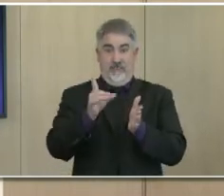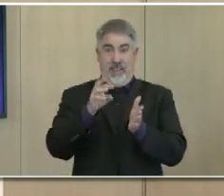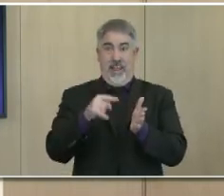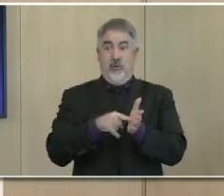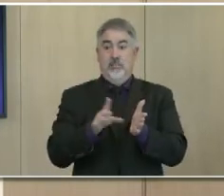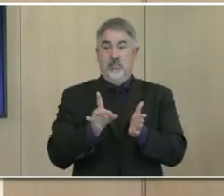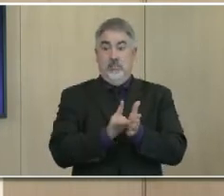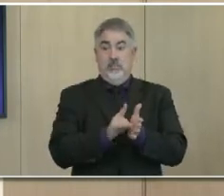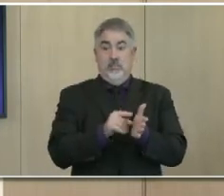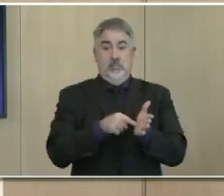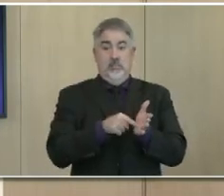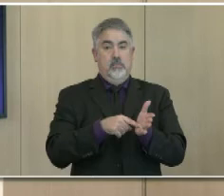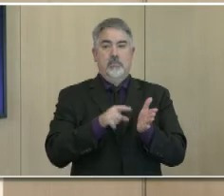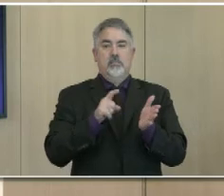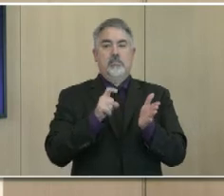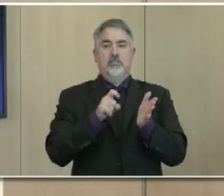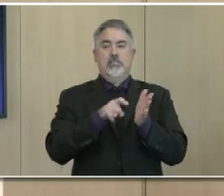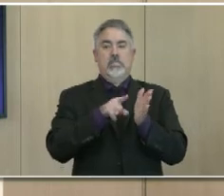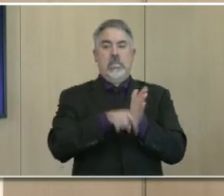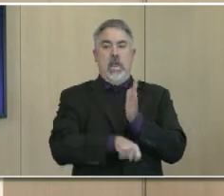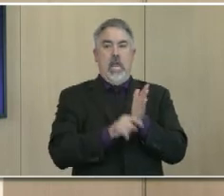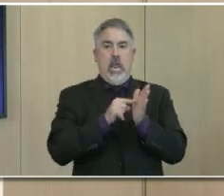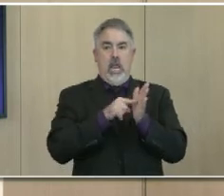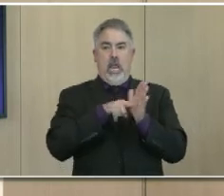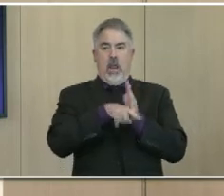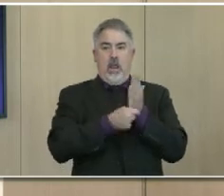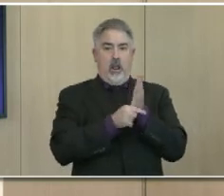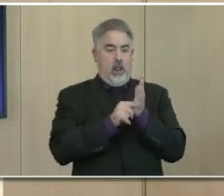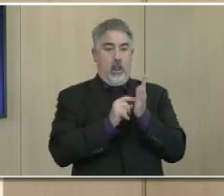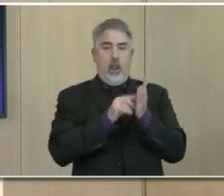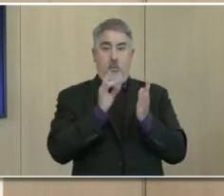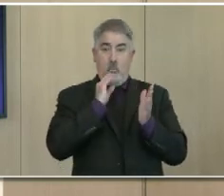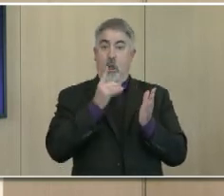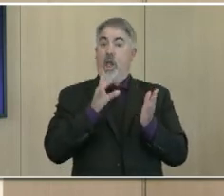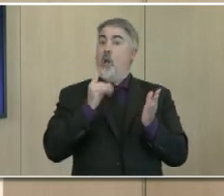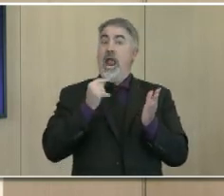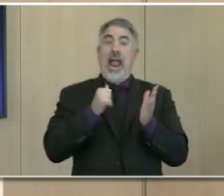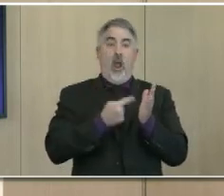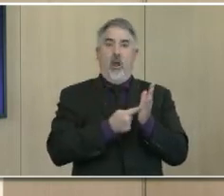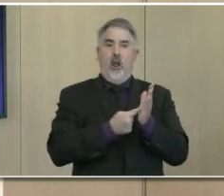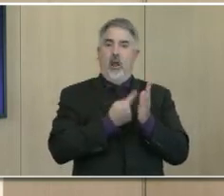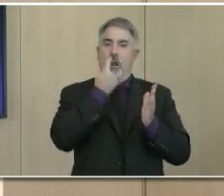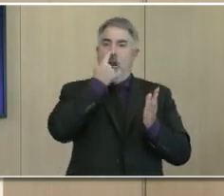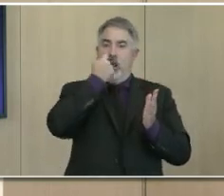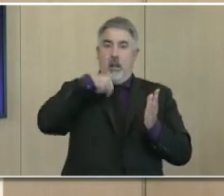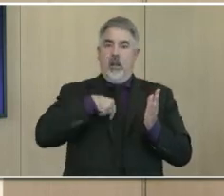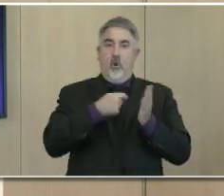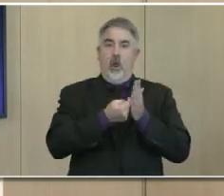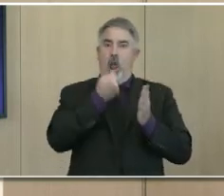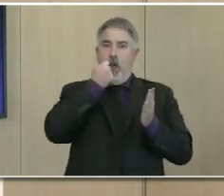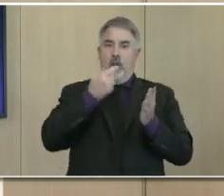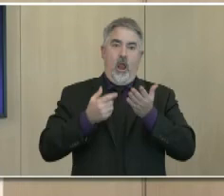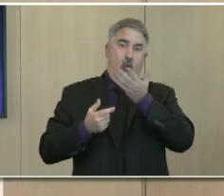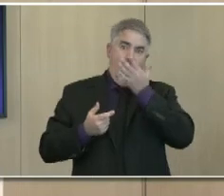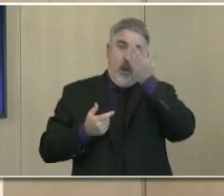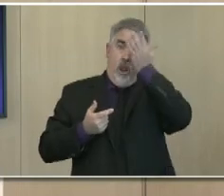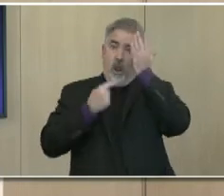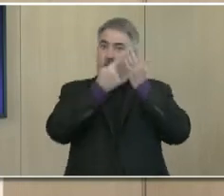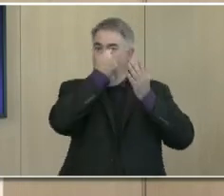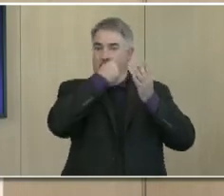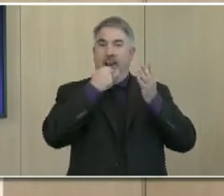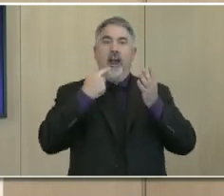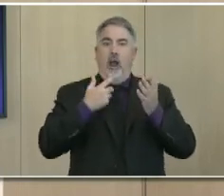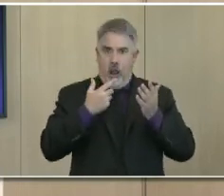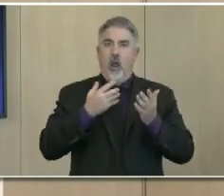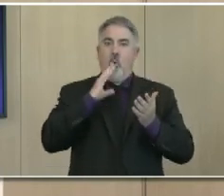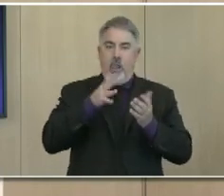infect you unless it gets into the respiratory system. So after you handle packages, after you're out